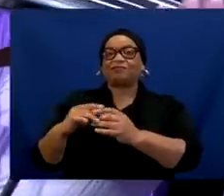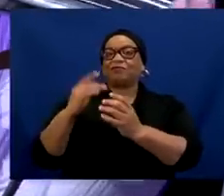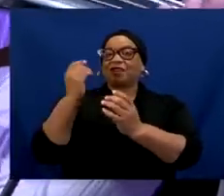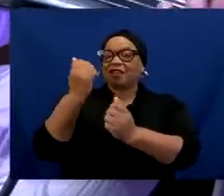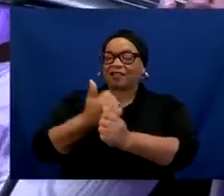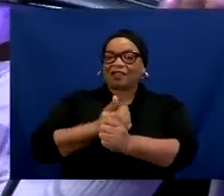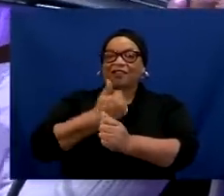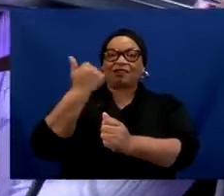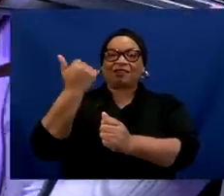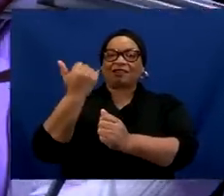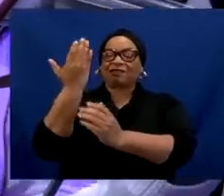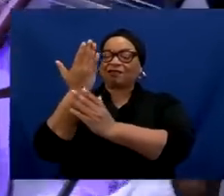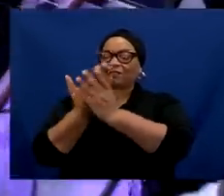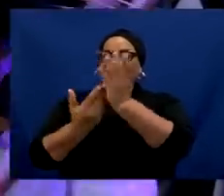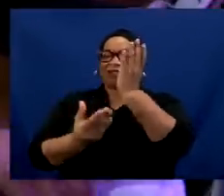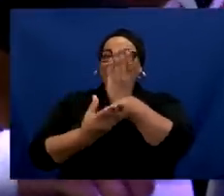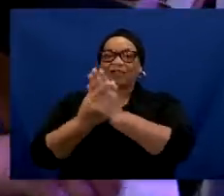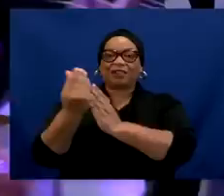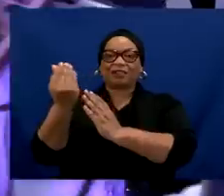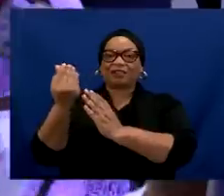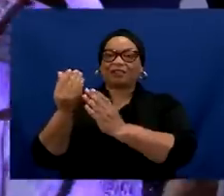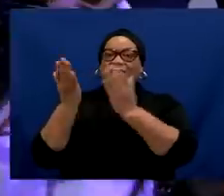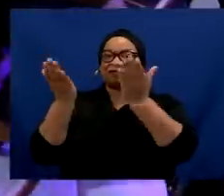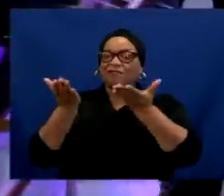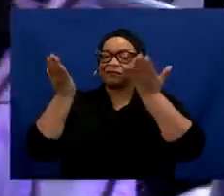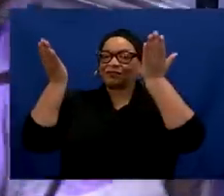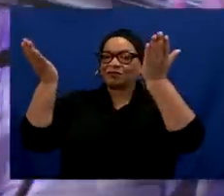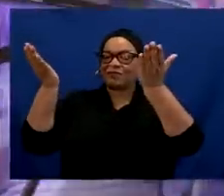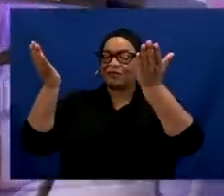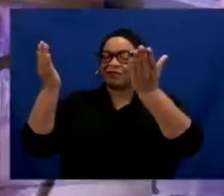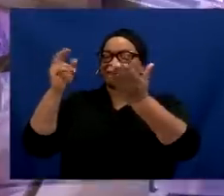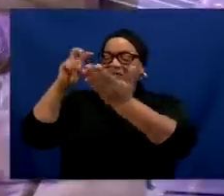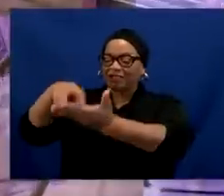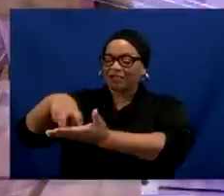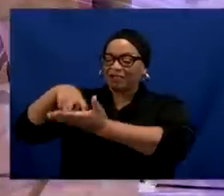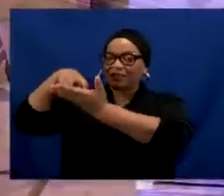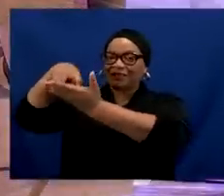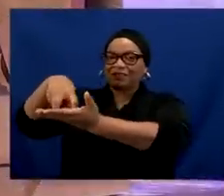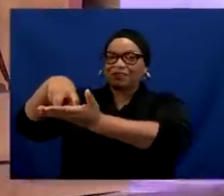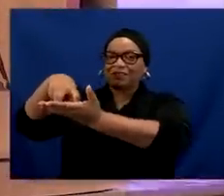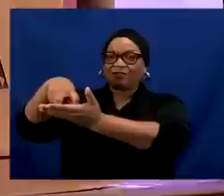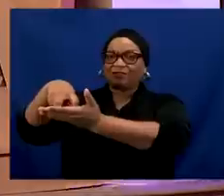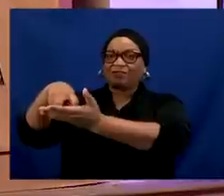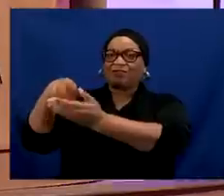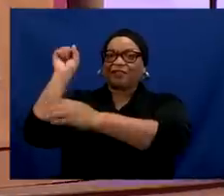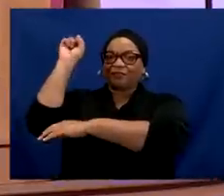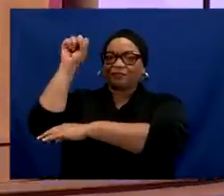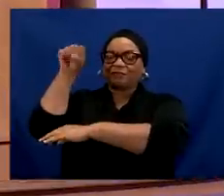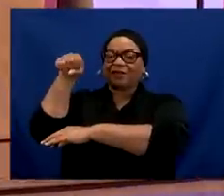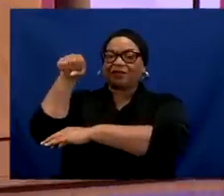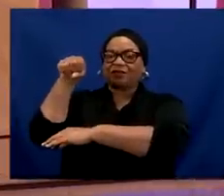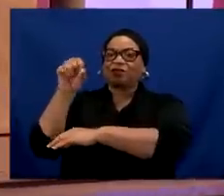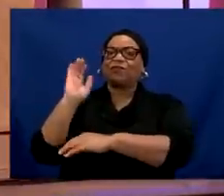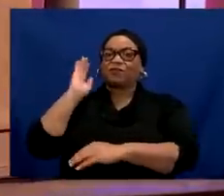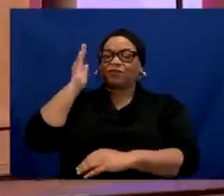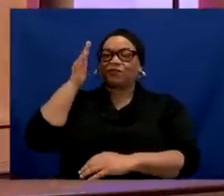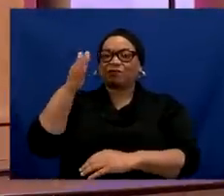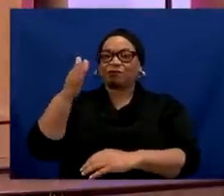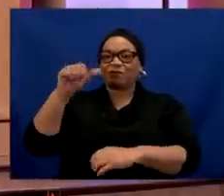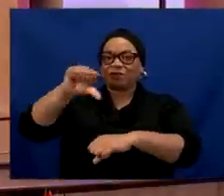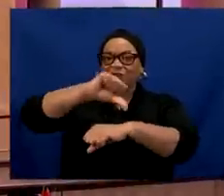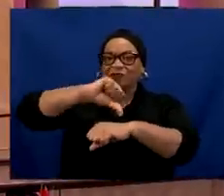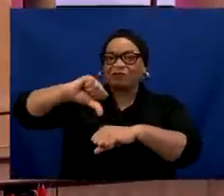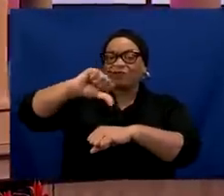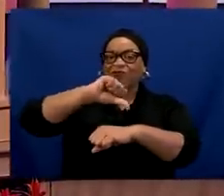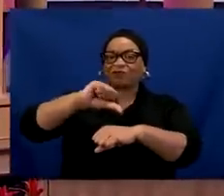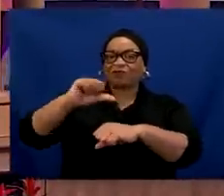hand that's raised, every head that's bowed. You will touch and anoint and bless again. And you, God, do